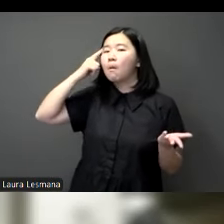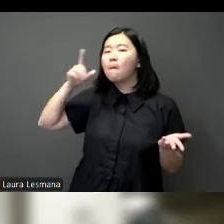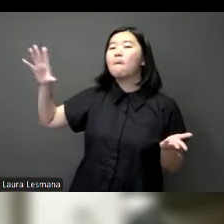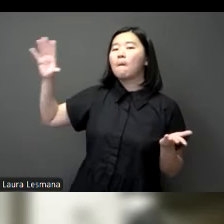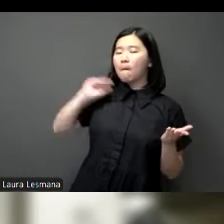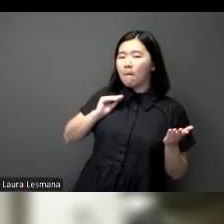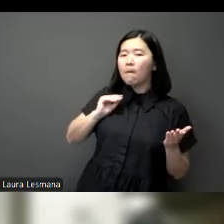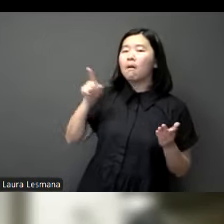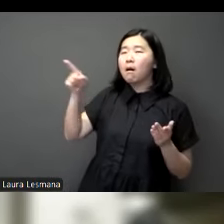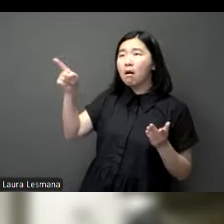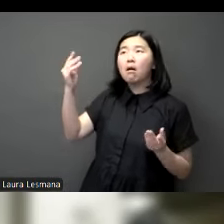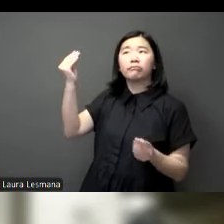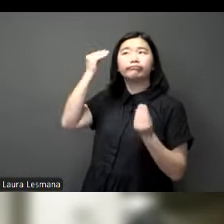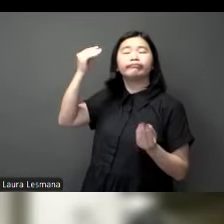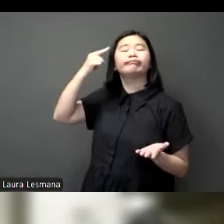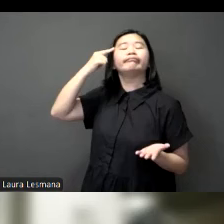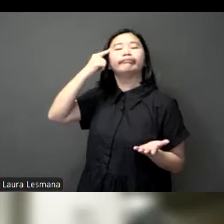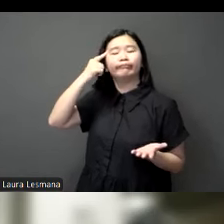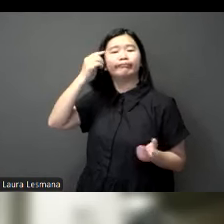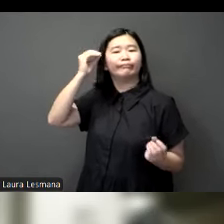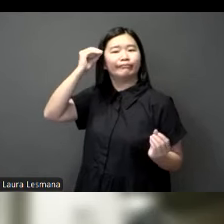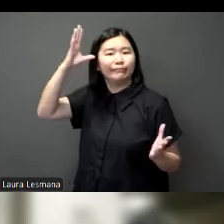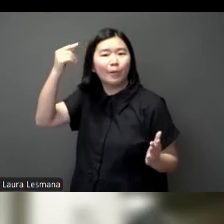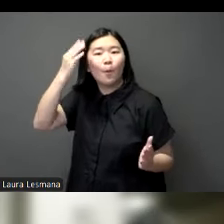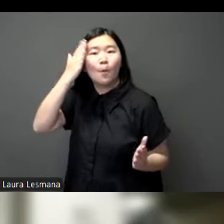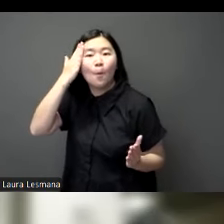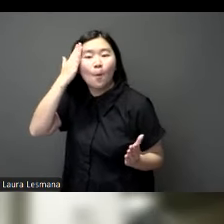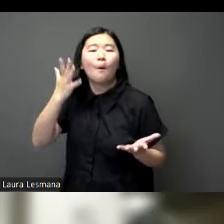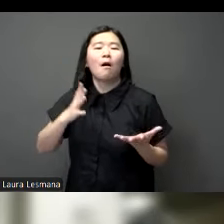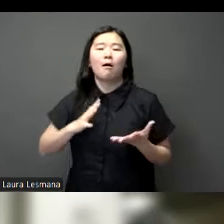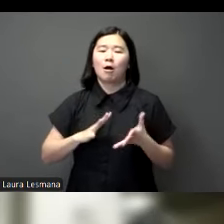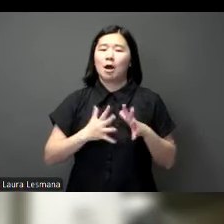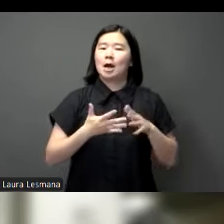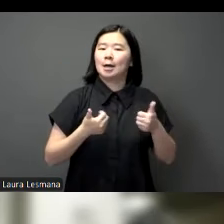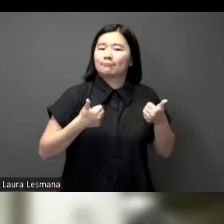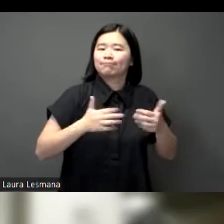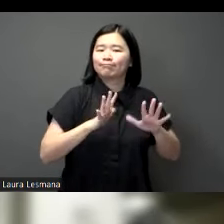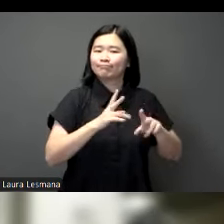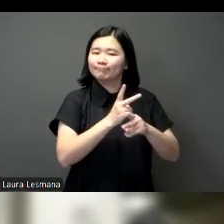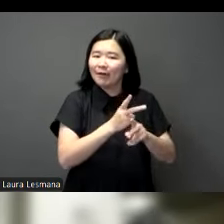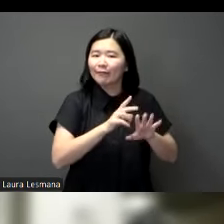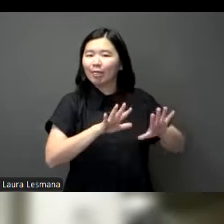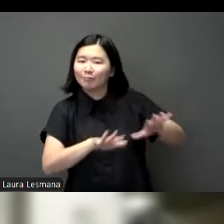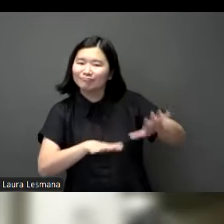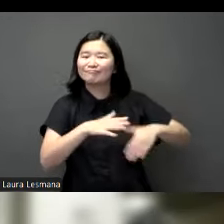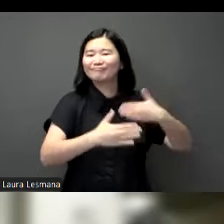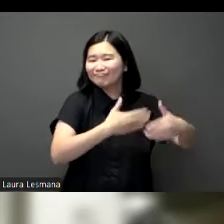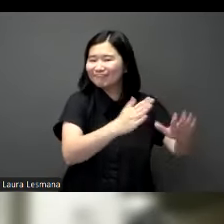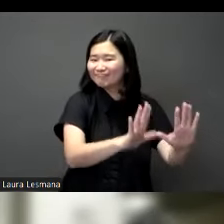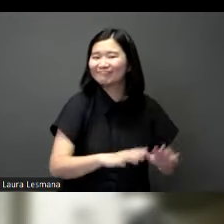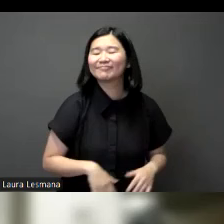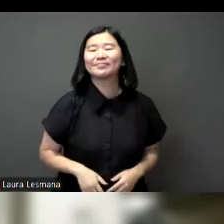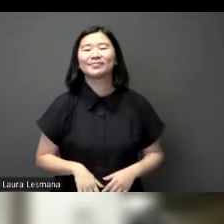other area of beliefs or the suppositions is to be able to work with